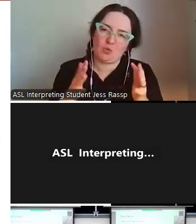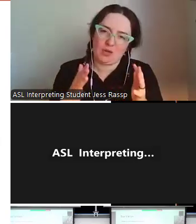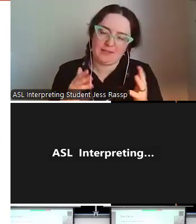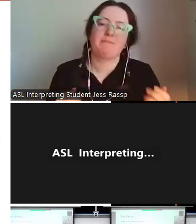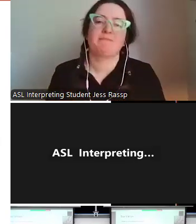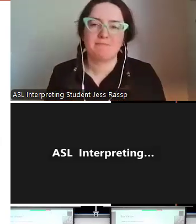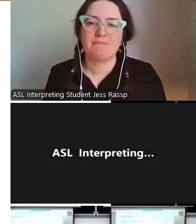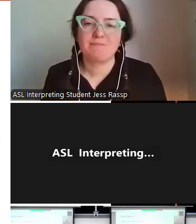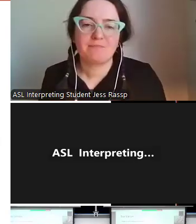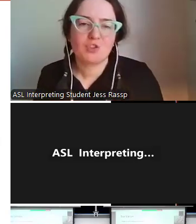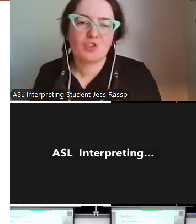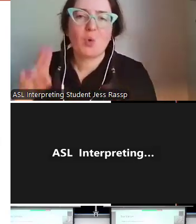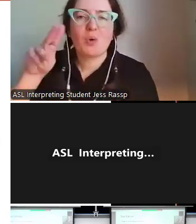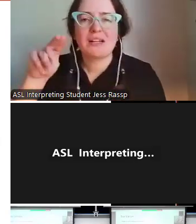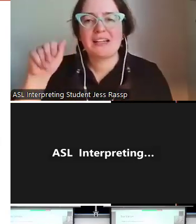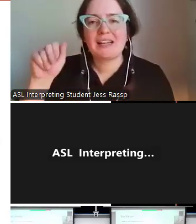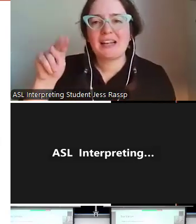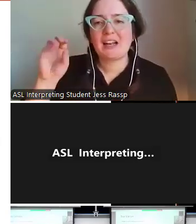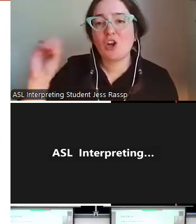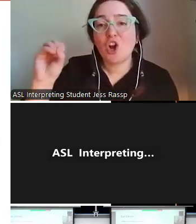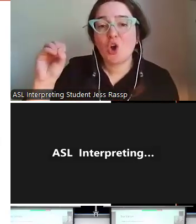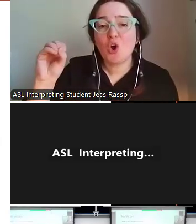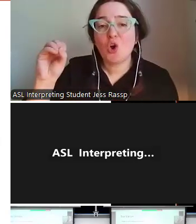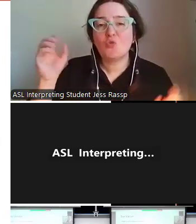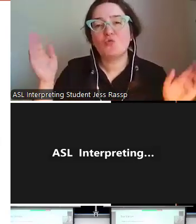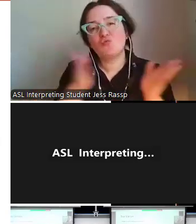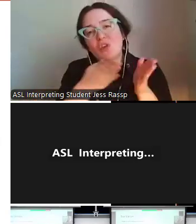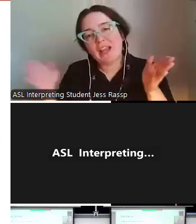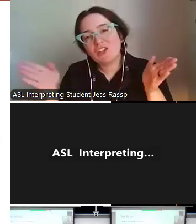picomolar range. So it wasn't very much.